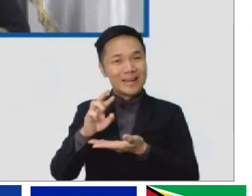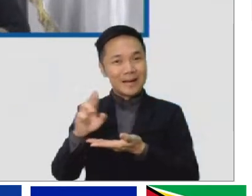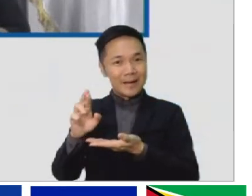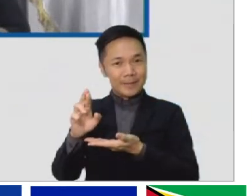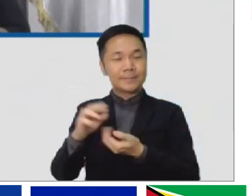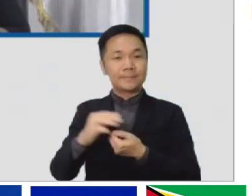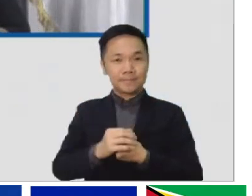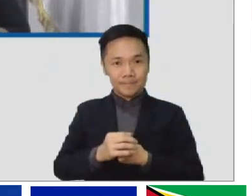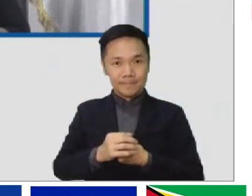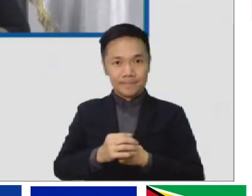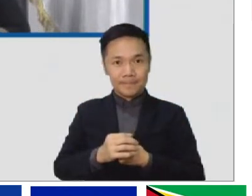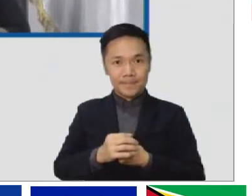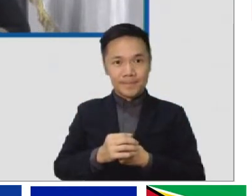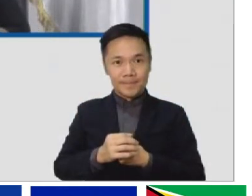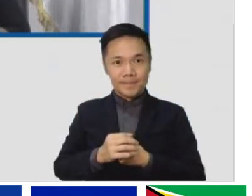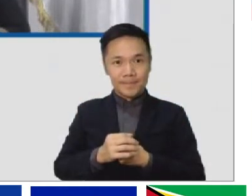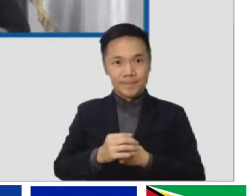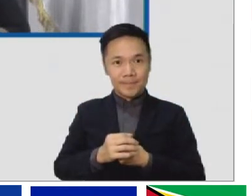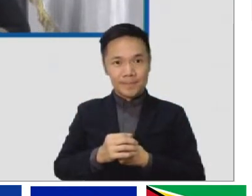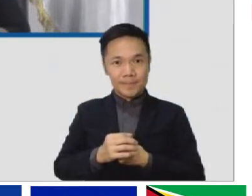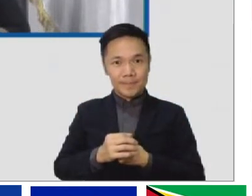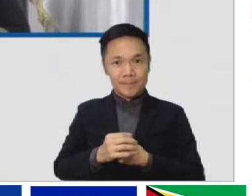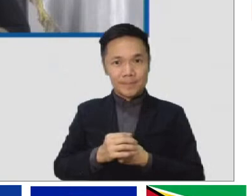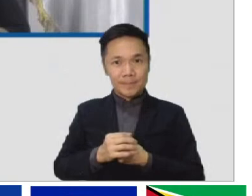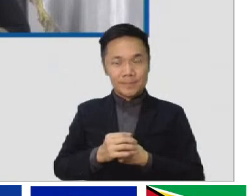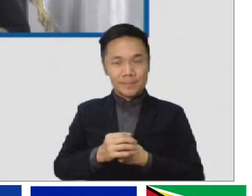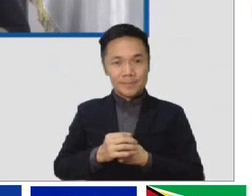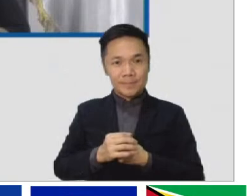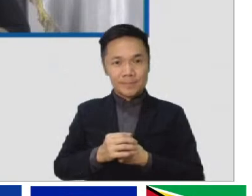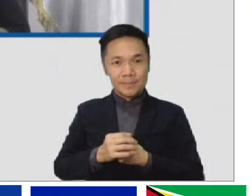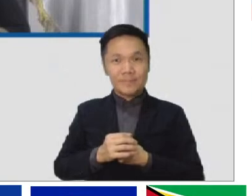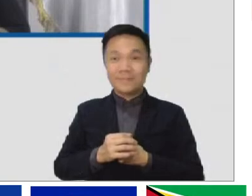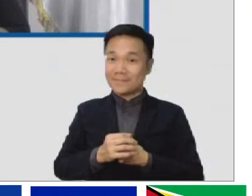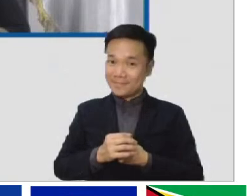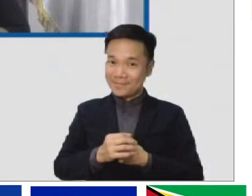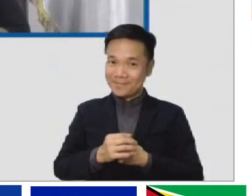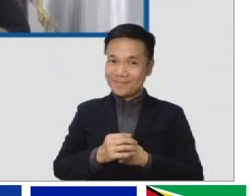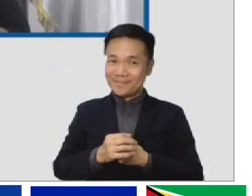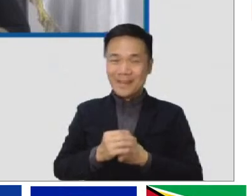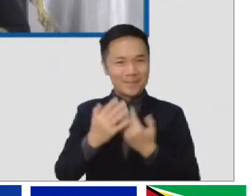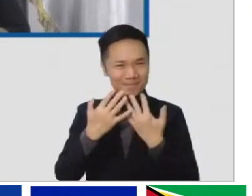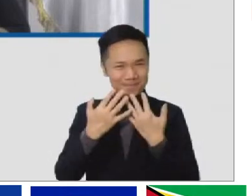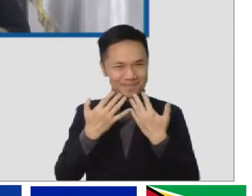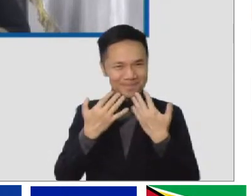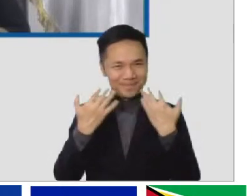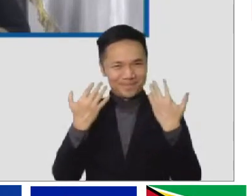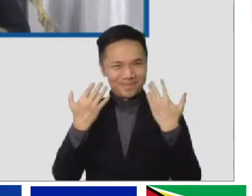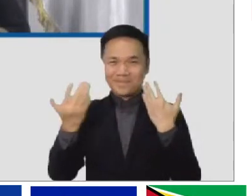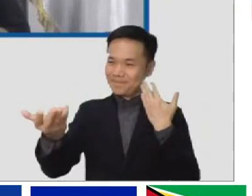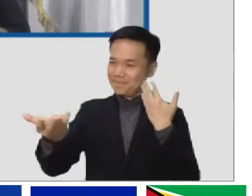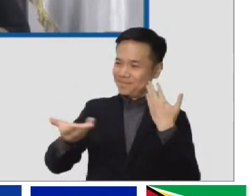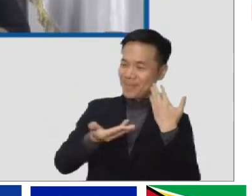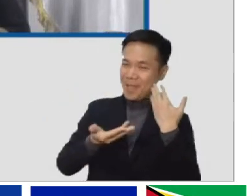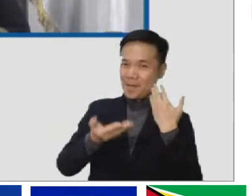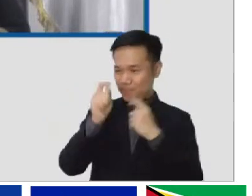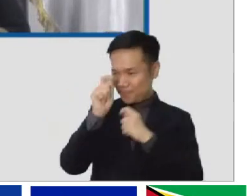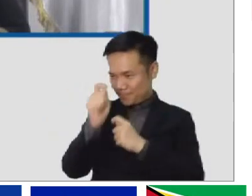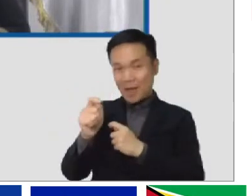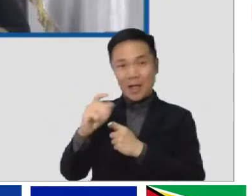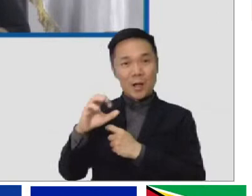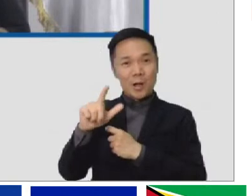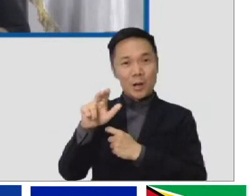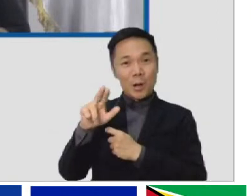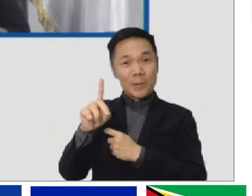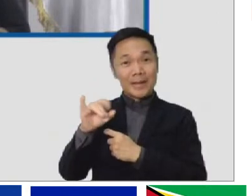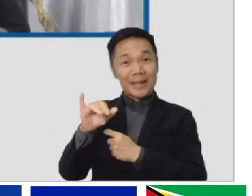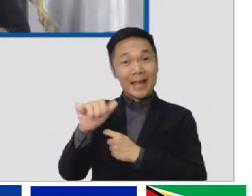It's a very pleasant for me to be able to invite Claudia, who I've known for a long time. She has an